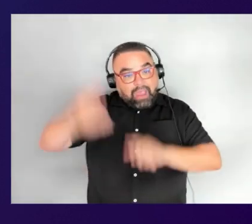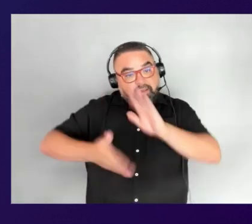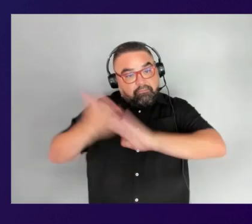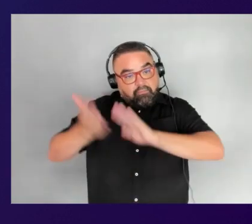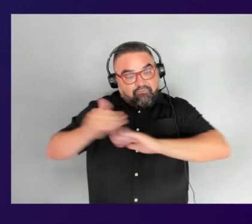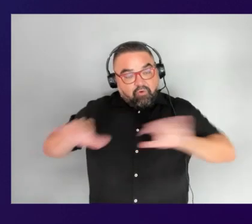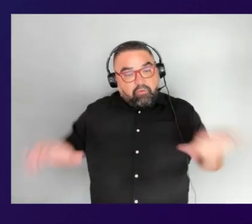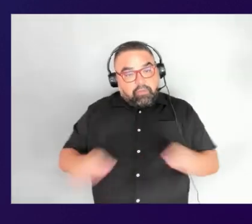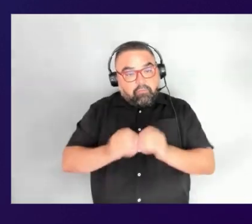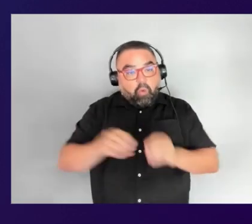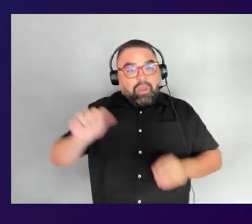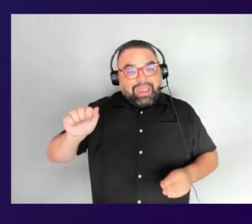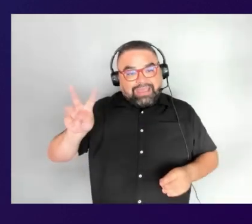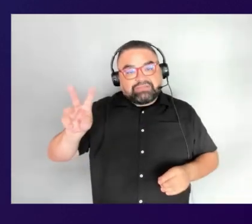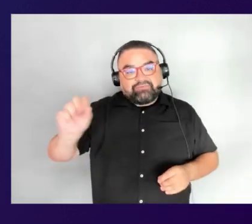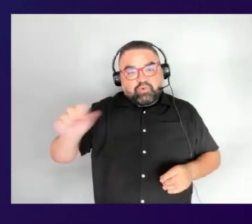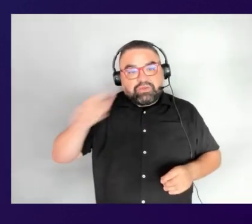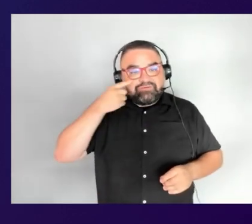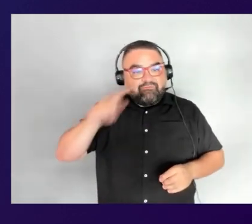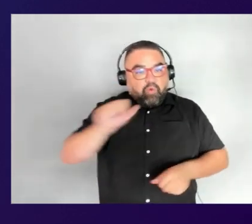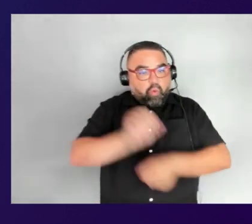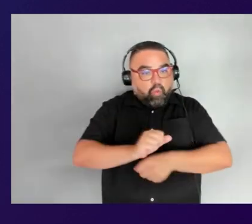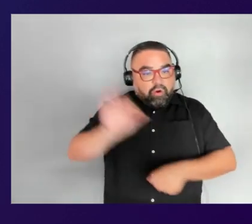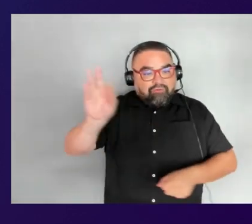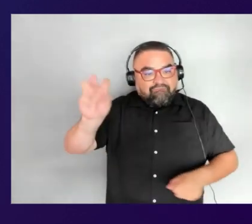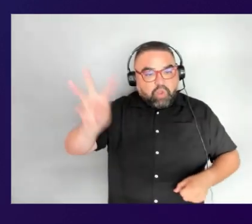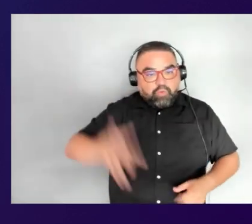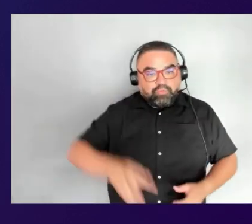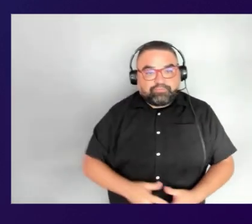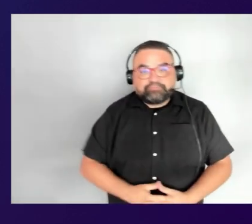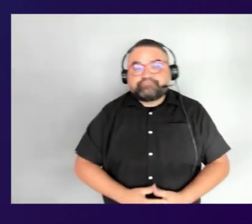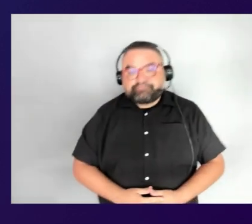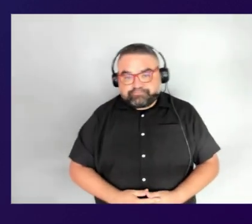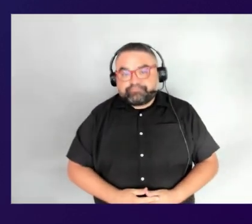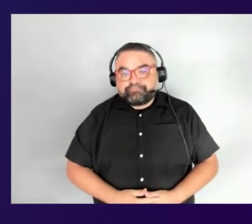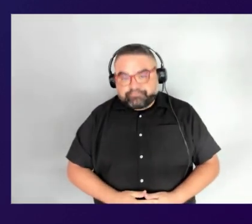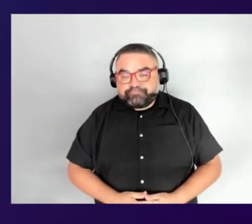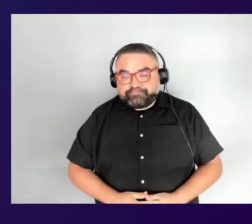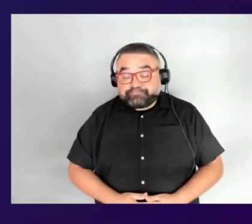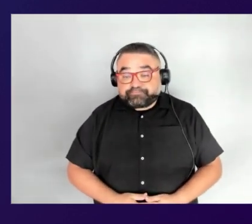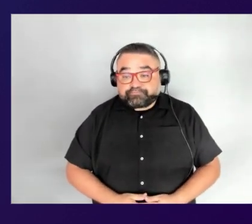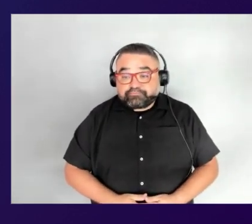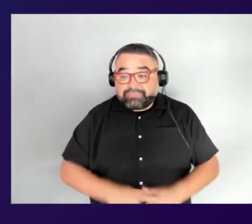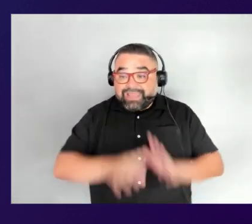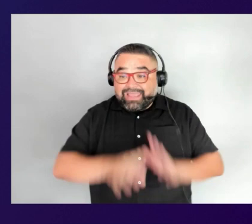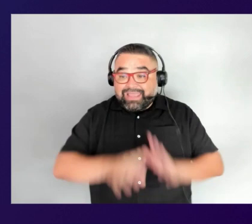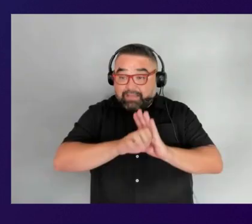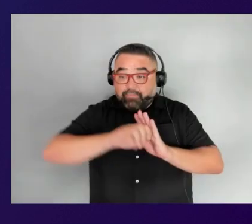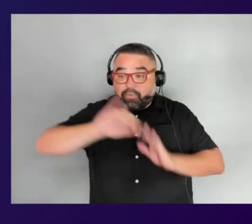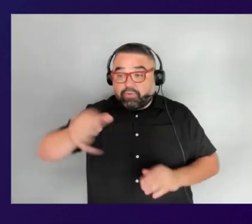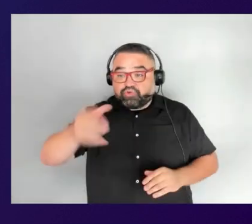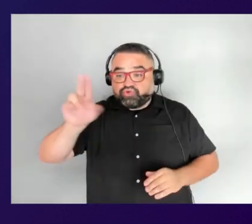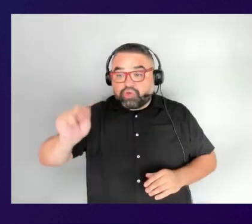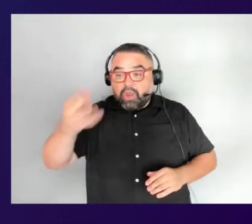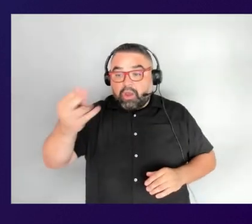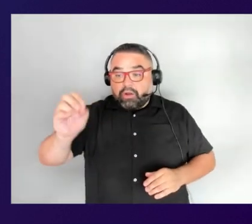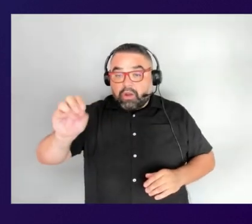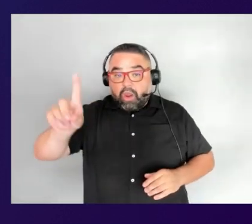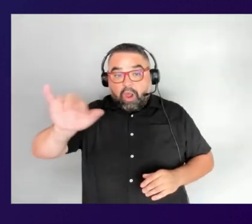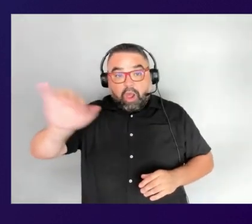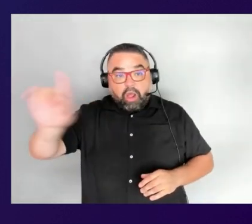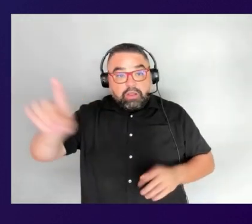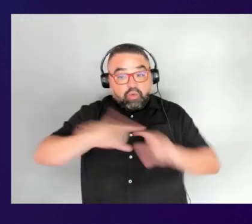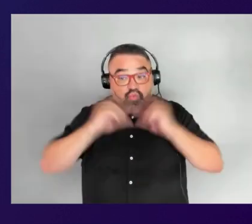AWS. An example of a customer using FSx for Windows file servers, John Holland Group. John Holland Group's a construction company